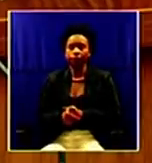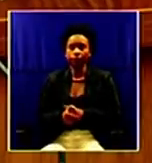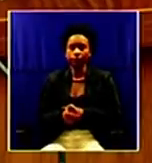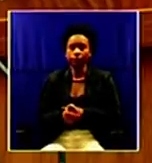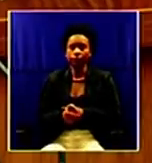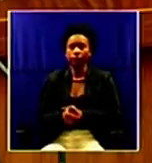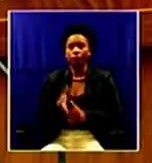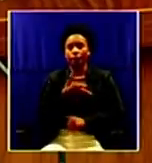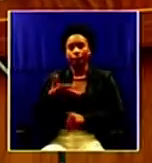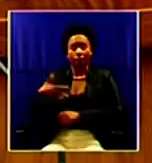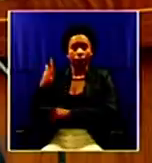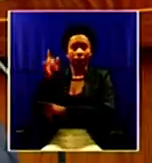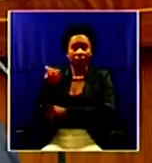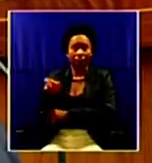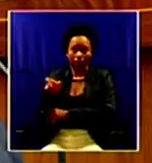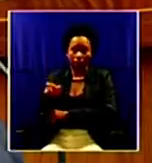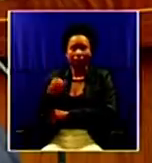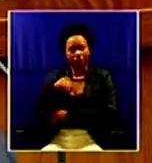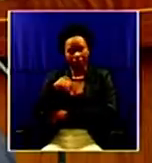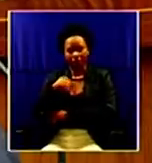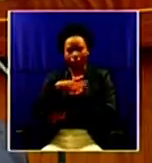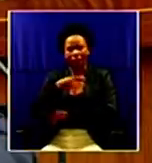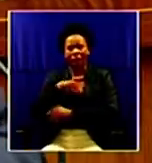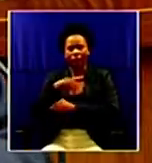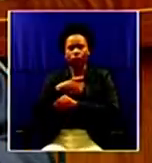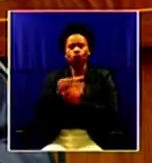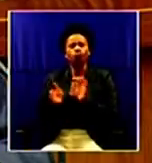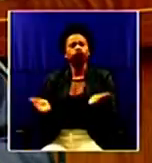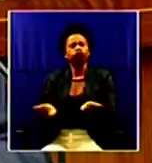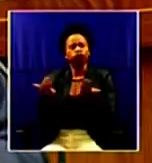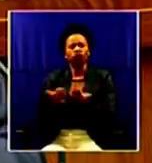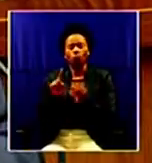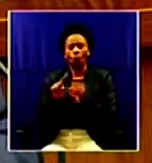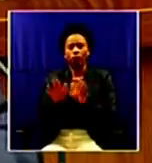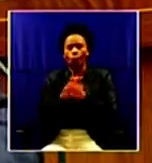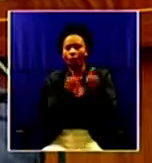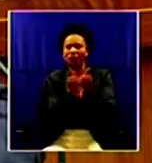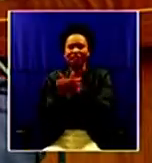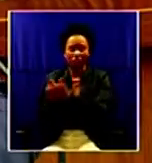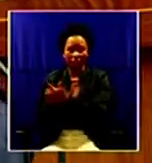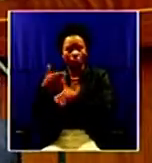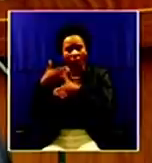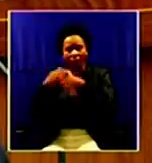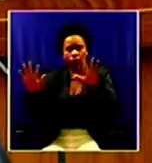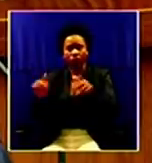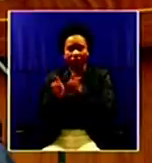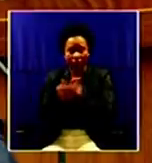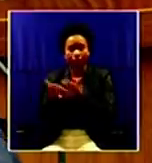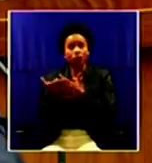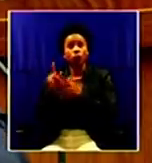Madam Speaker, we hereby wish to encourage collaboration and partnerships between municipal councils,